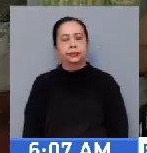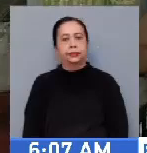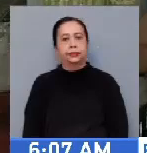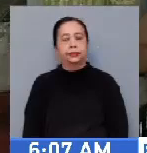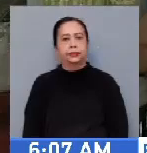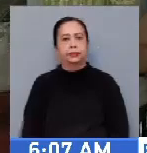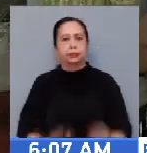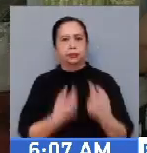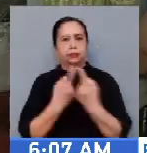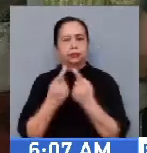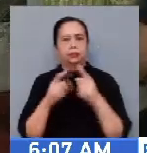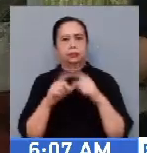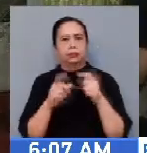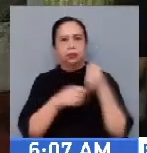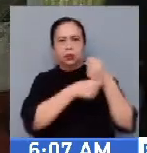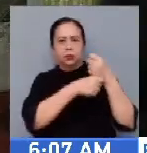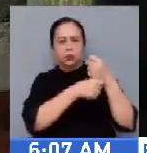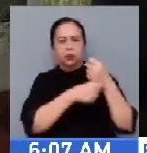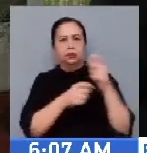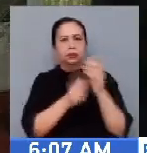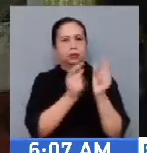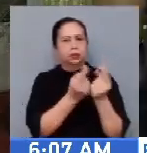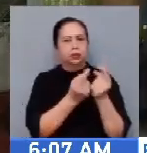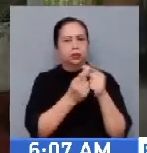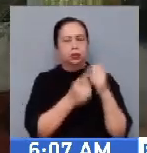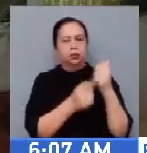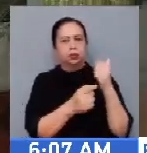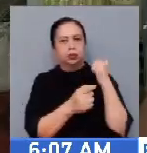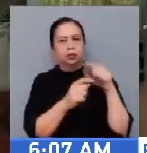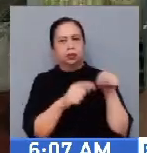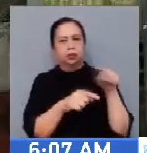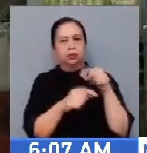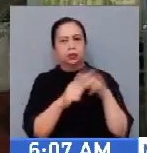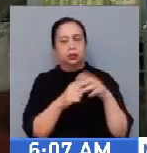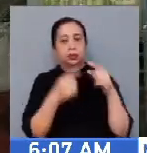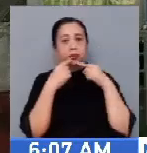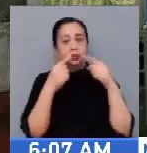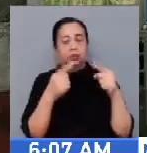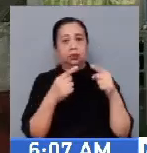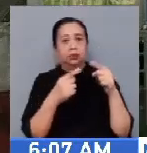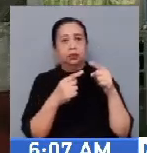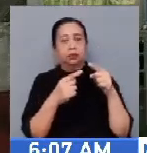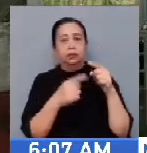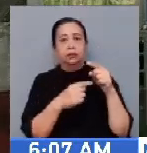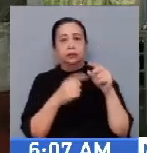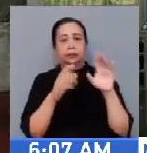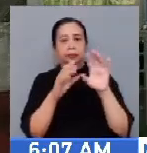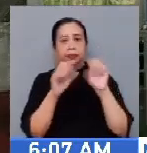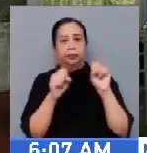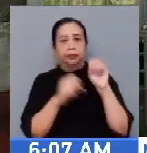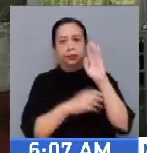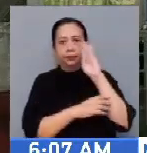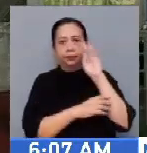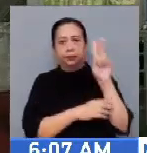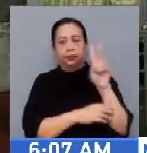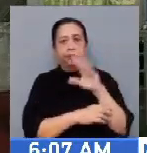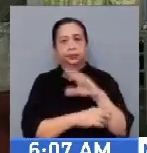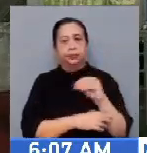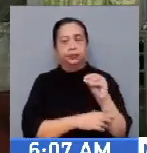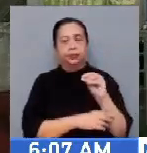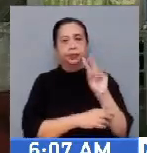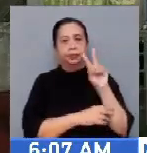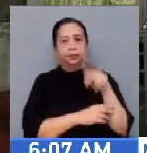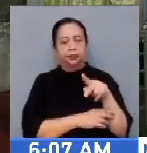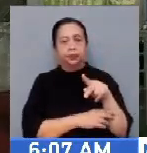kilos protesta ng ilang grupong tutol sa proklamasyon ni na President-elect Bongbong Marcos. at Vice President-elect